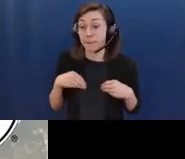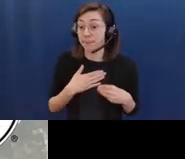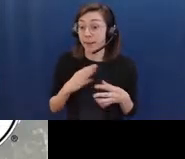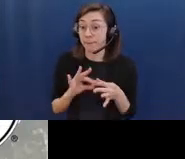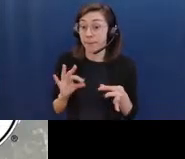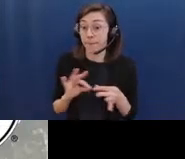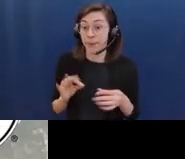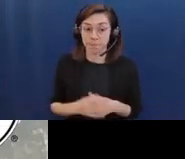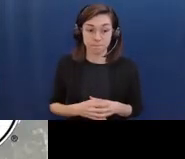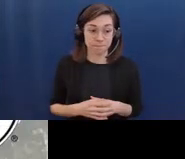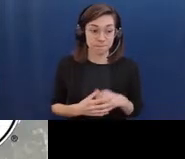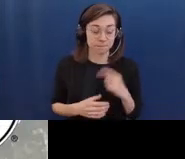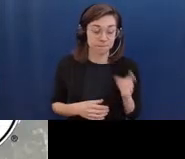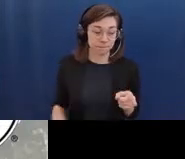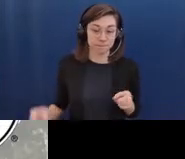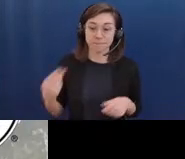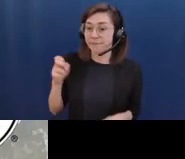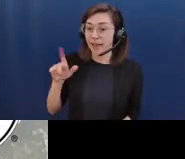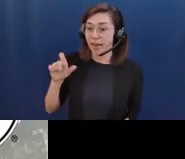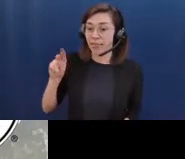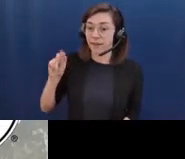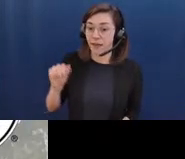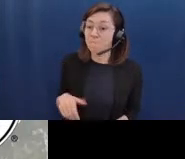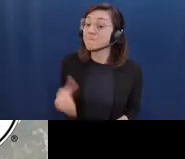thank you, Emma.